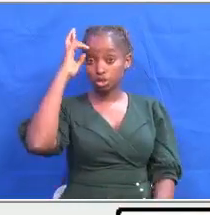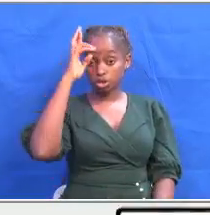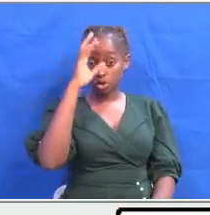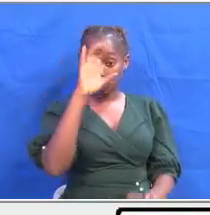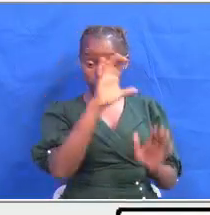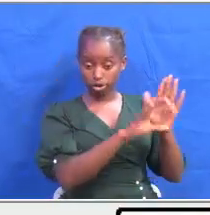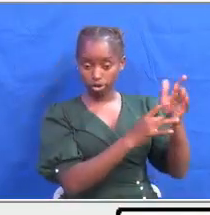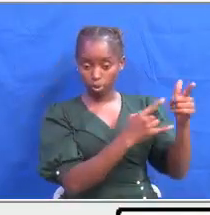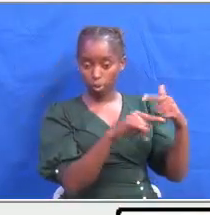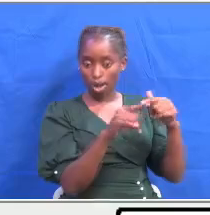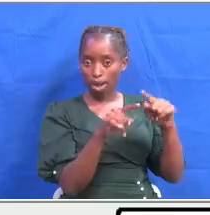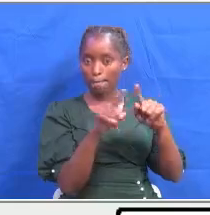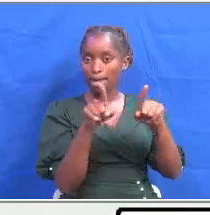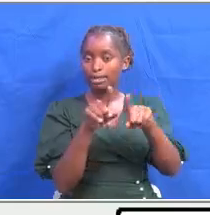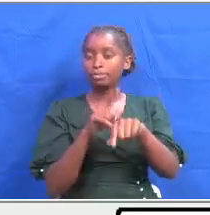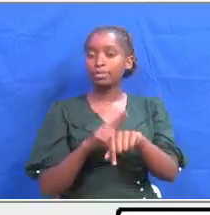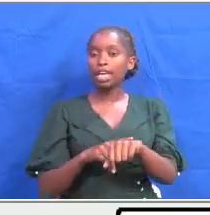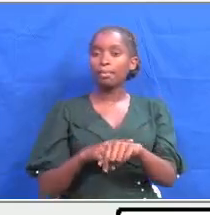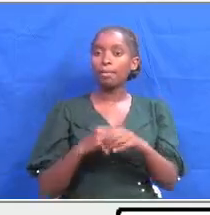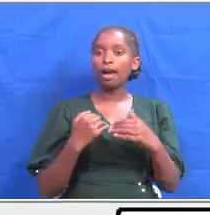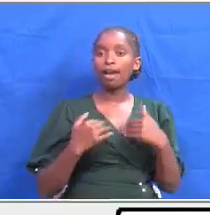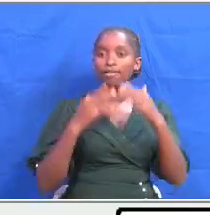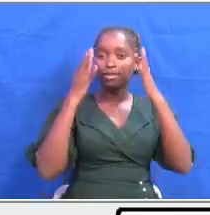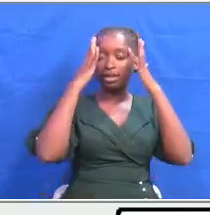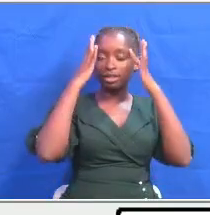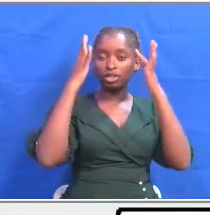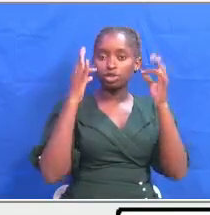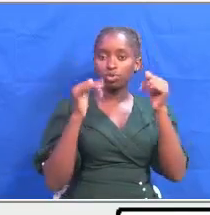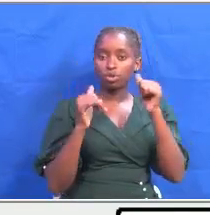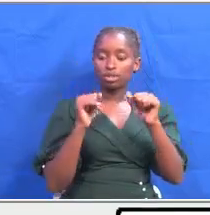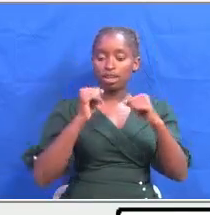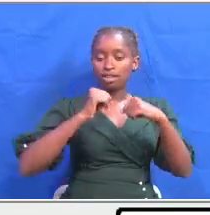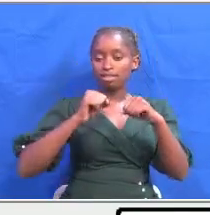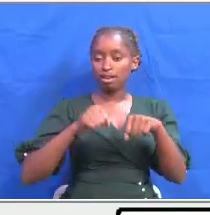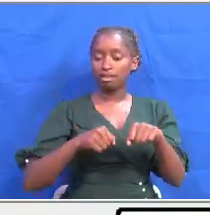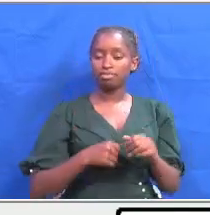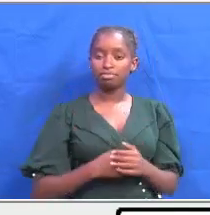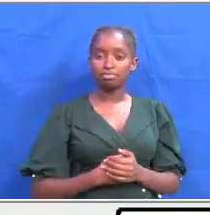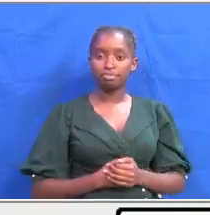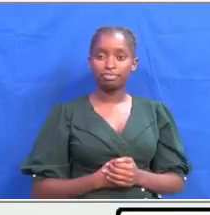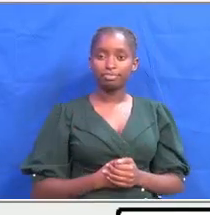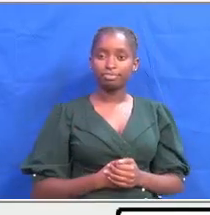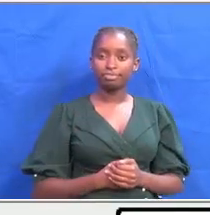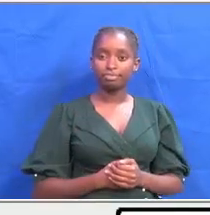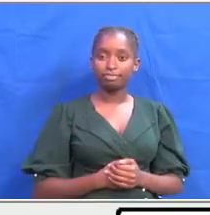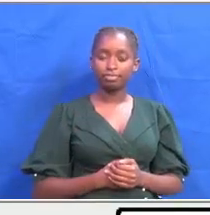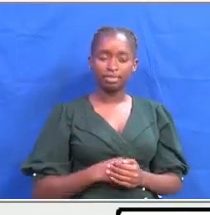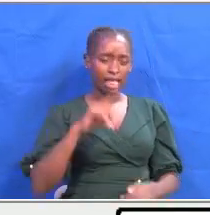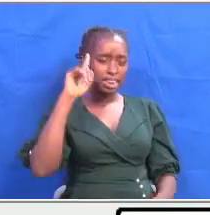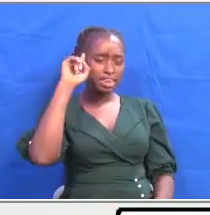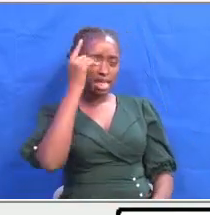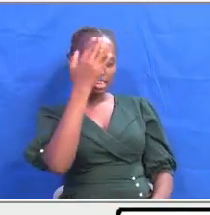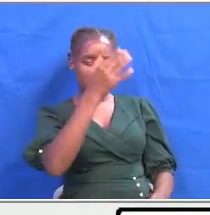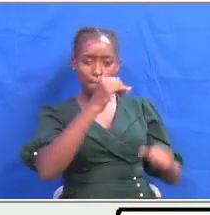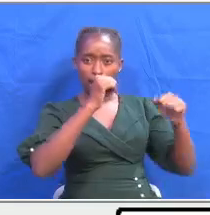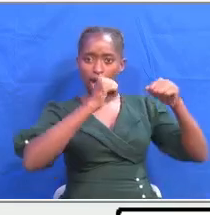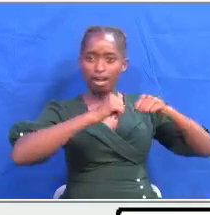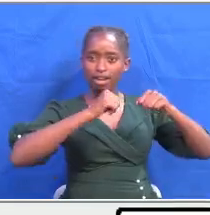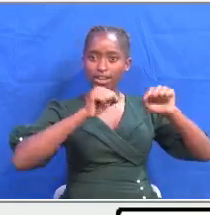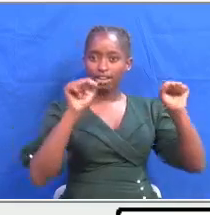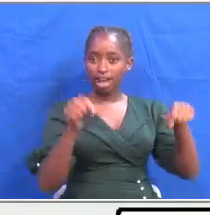time, to have a decisive decision. Okay. That is important. Thank I think they can still agree. What's the big deal? We can still agree. They can still agree. Miracles